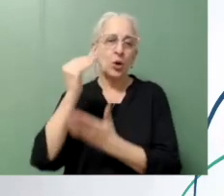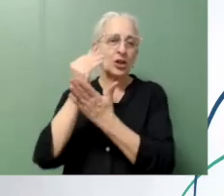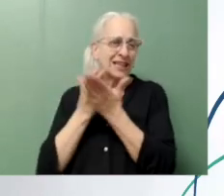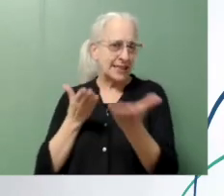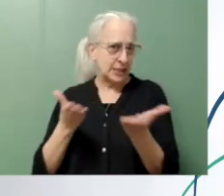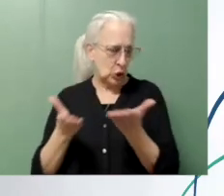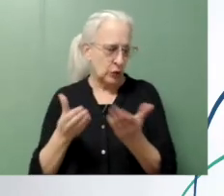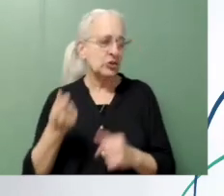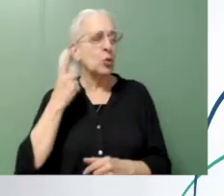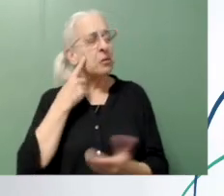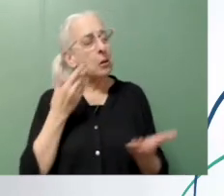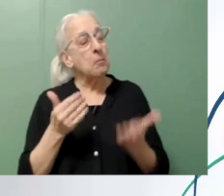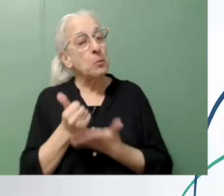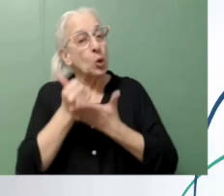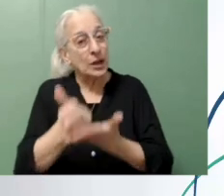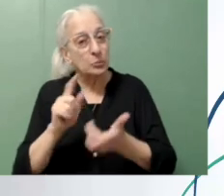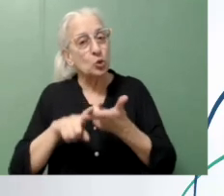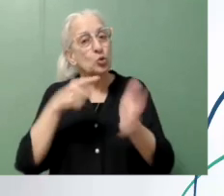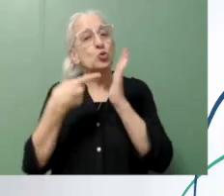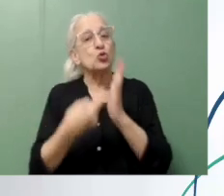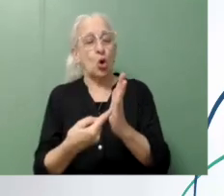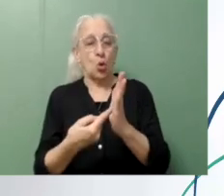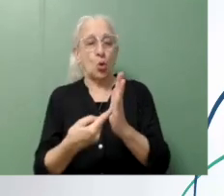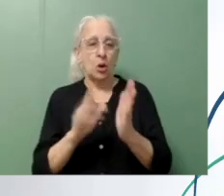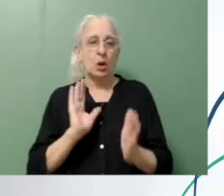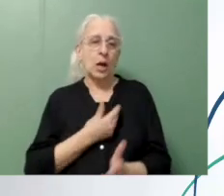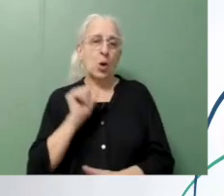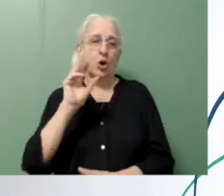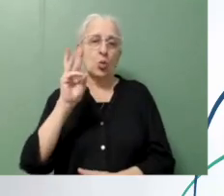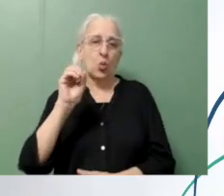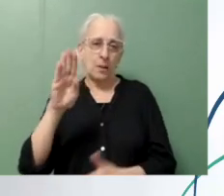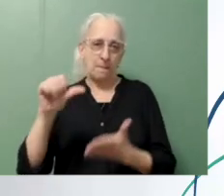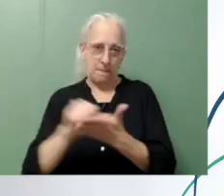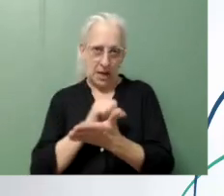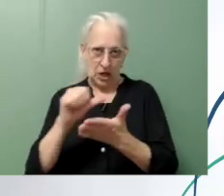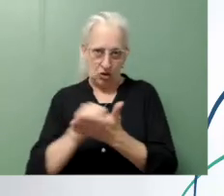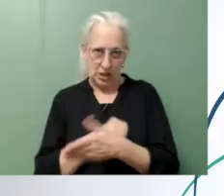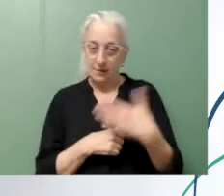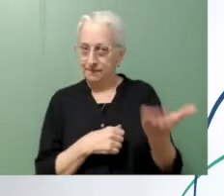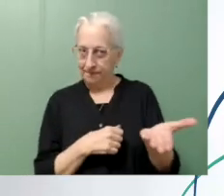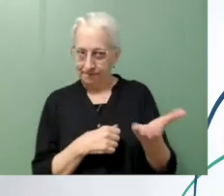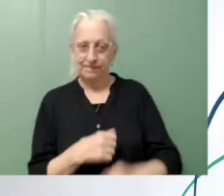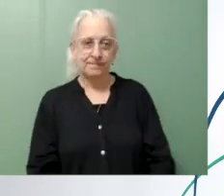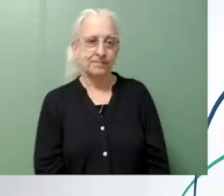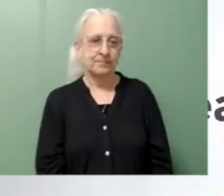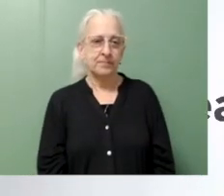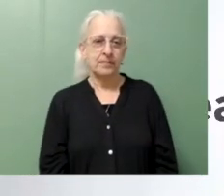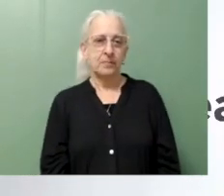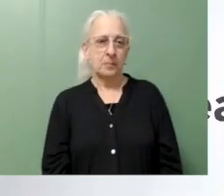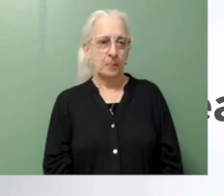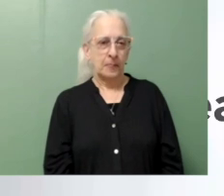thought it might be helpful to walk through some of our web pages. Next slide, please.